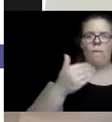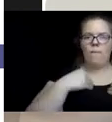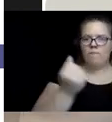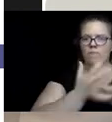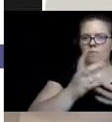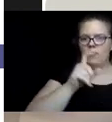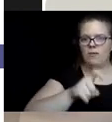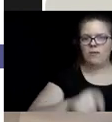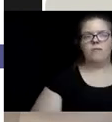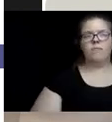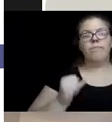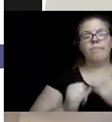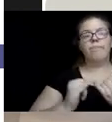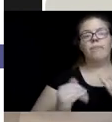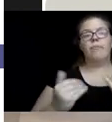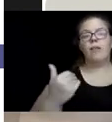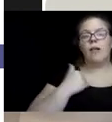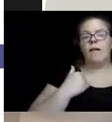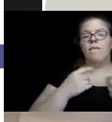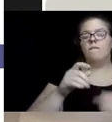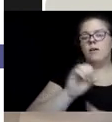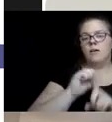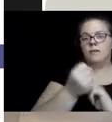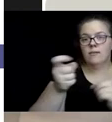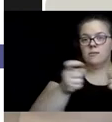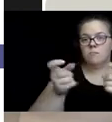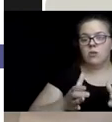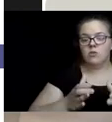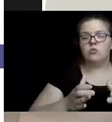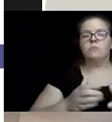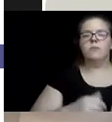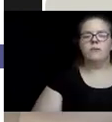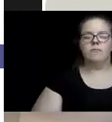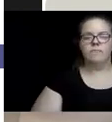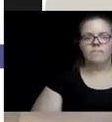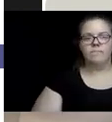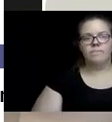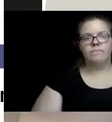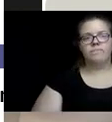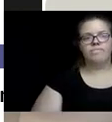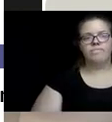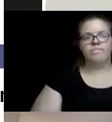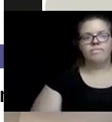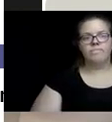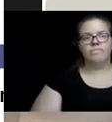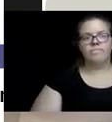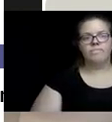management through neighborhood advisor programs and ISIF case managers. Next slide, please.